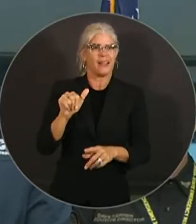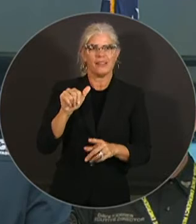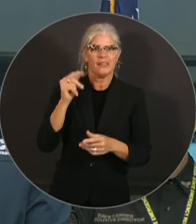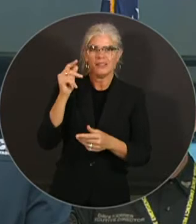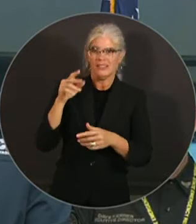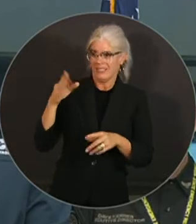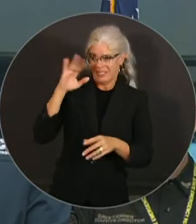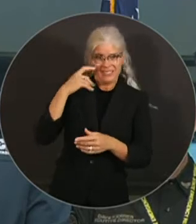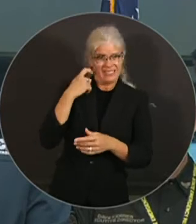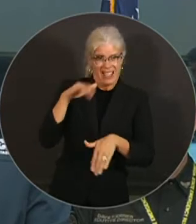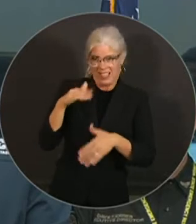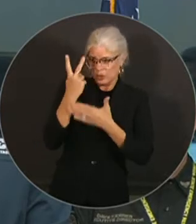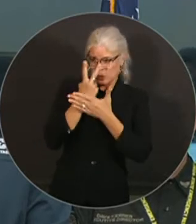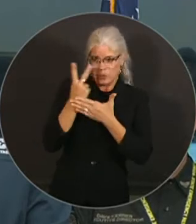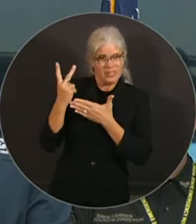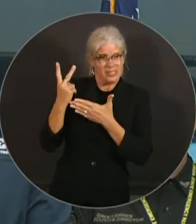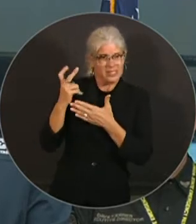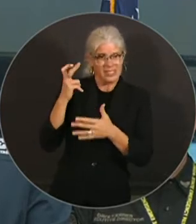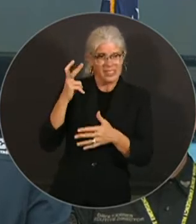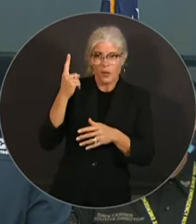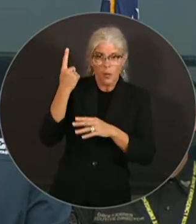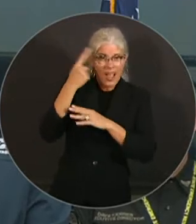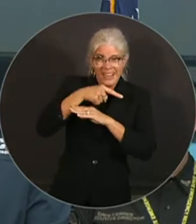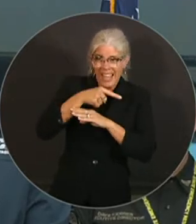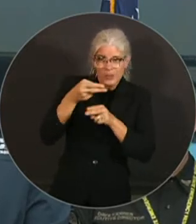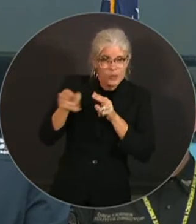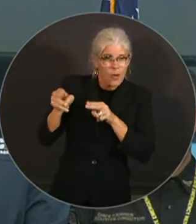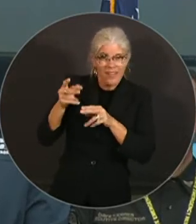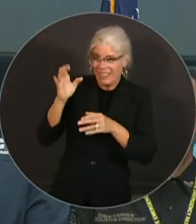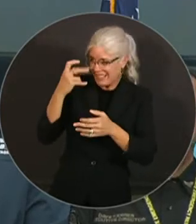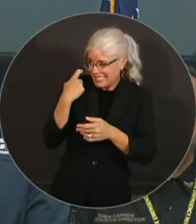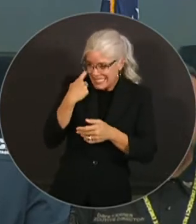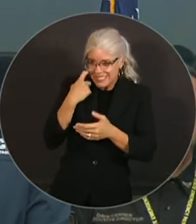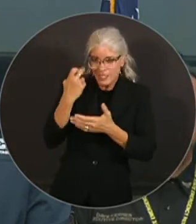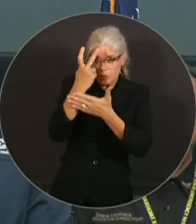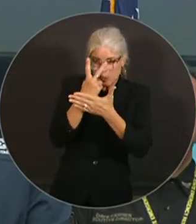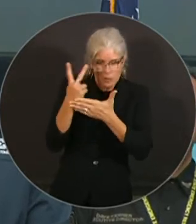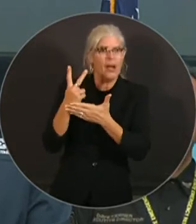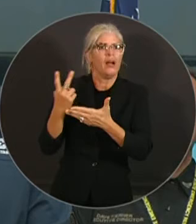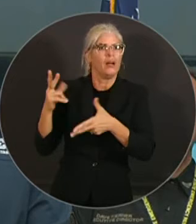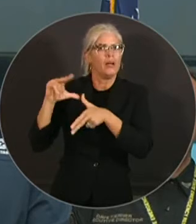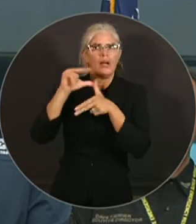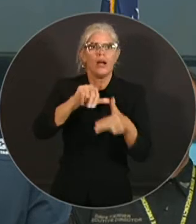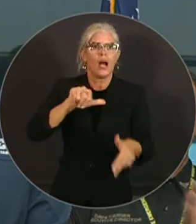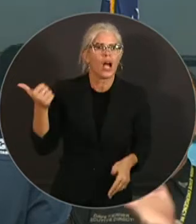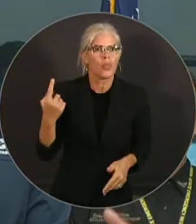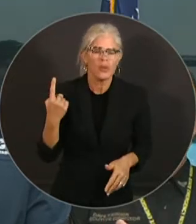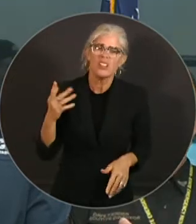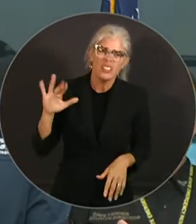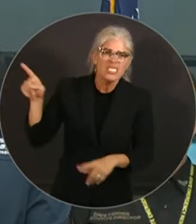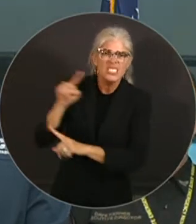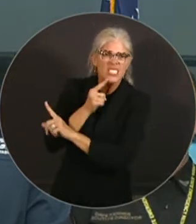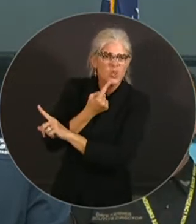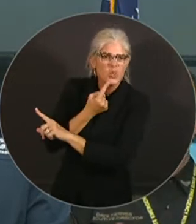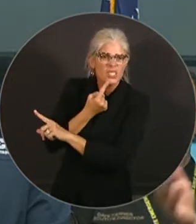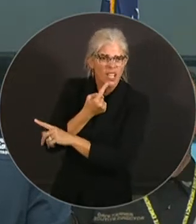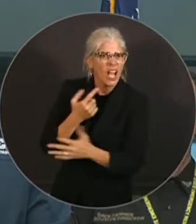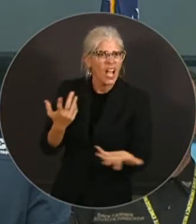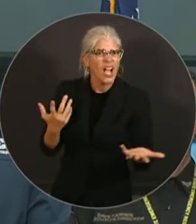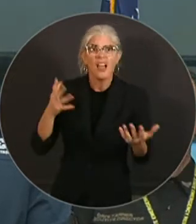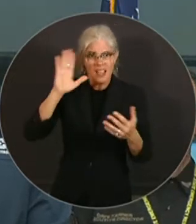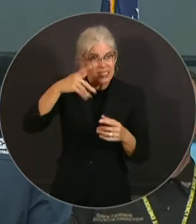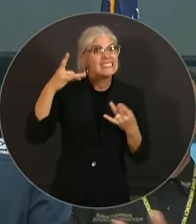shy of 2 weeks, where you have this one hitting. That's a really, really significant thing. And it's happened before in